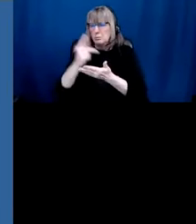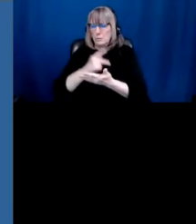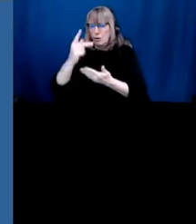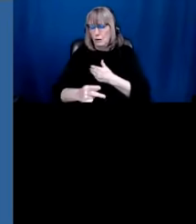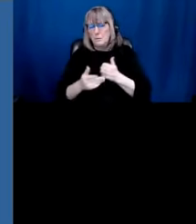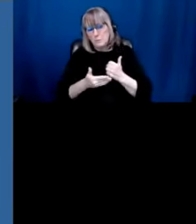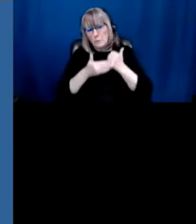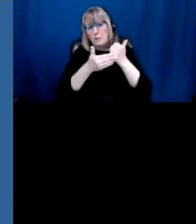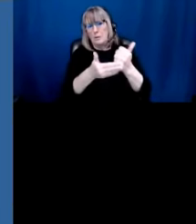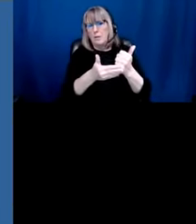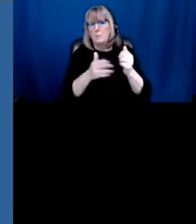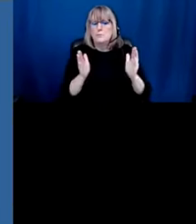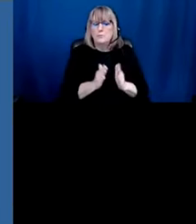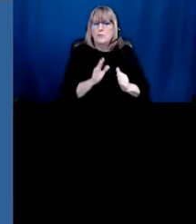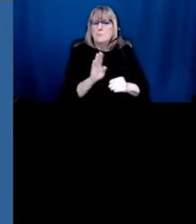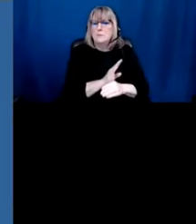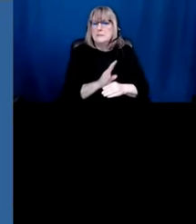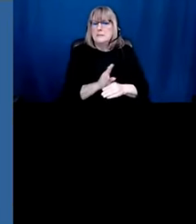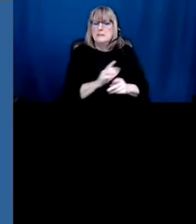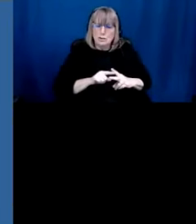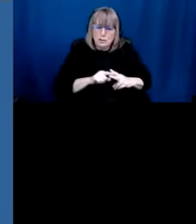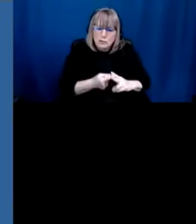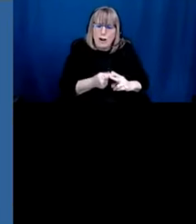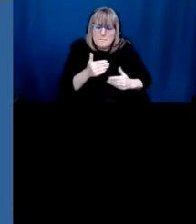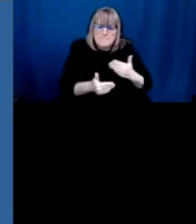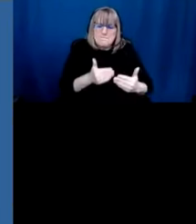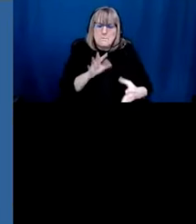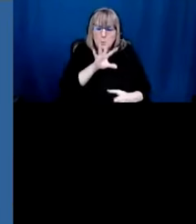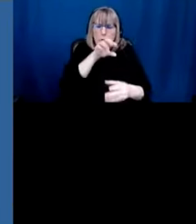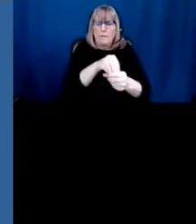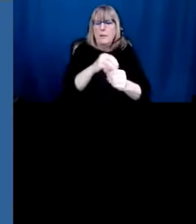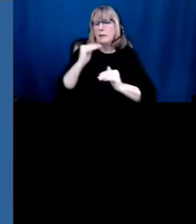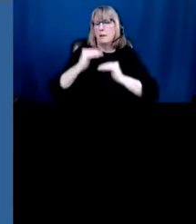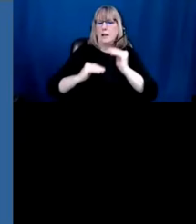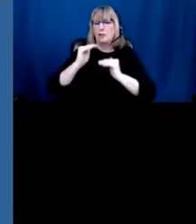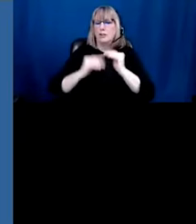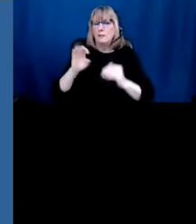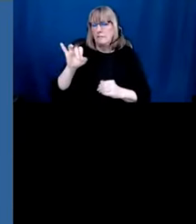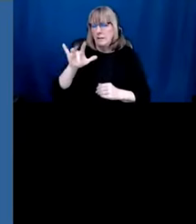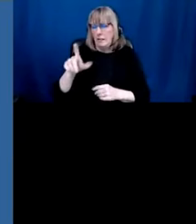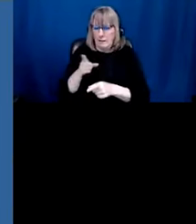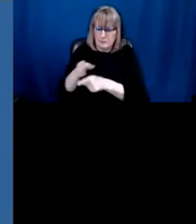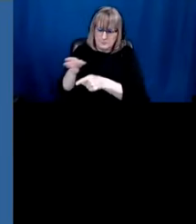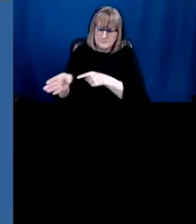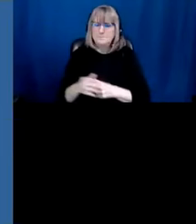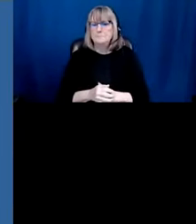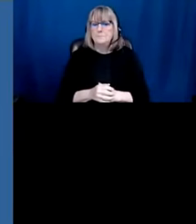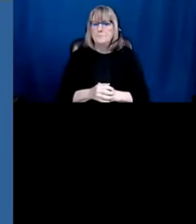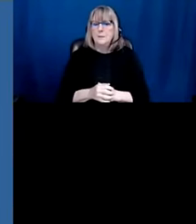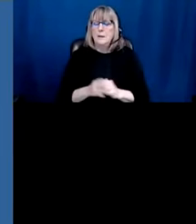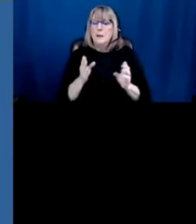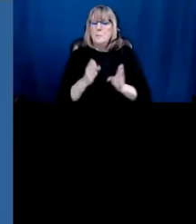help small businesses kind of get started in the construction field. The planning department